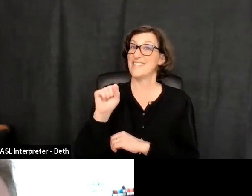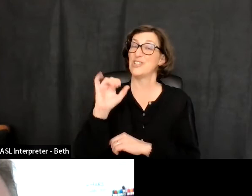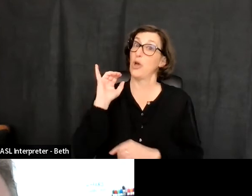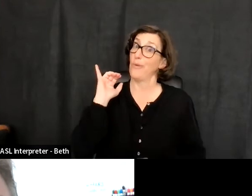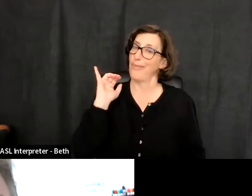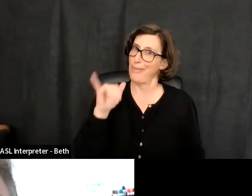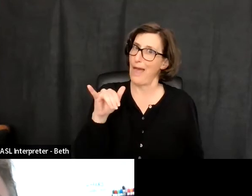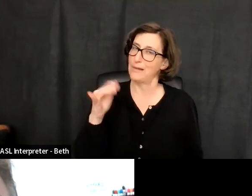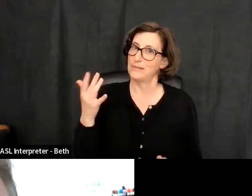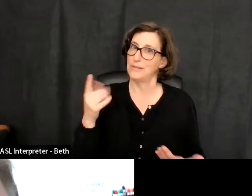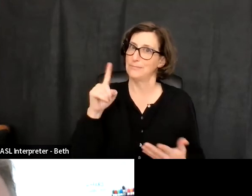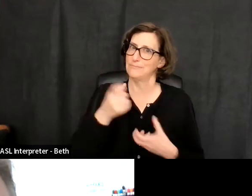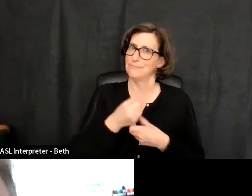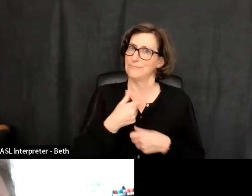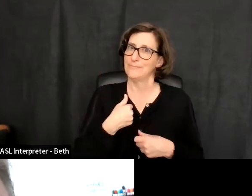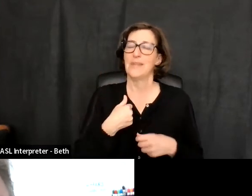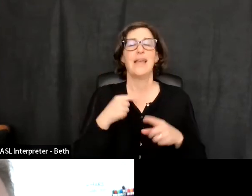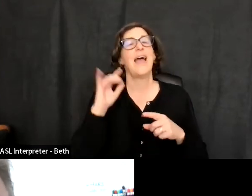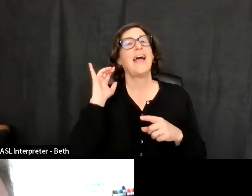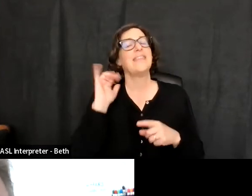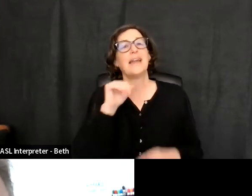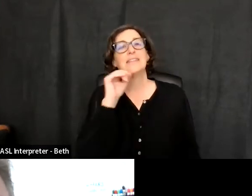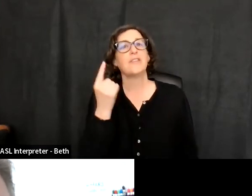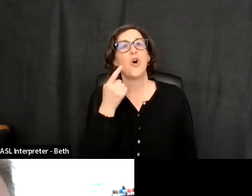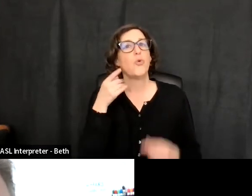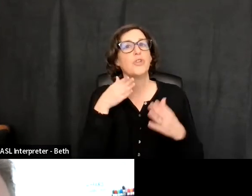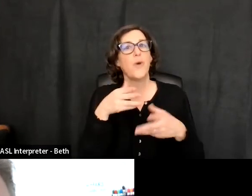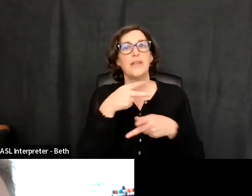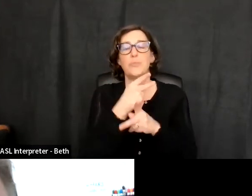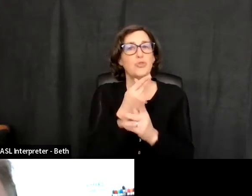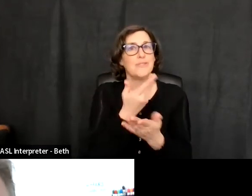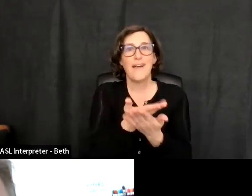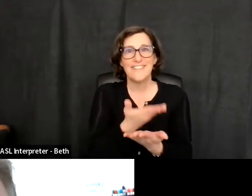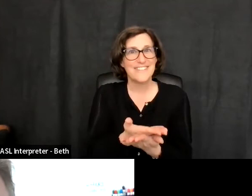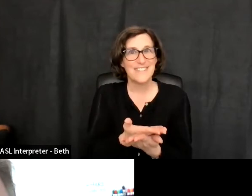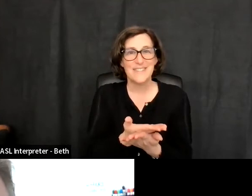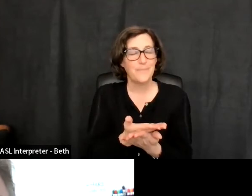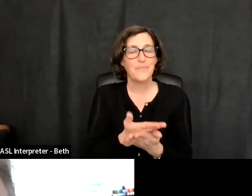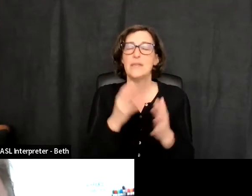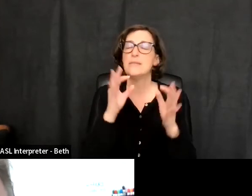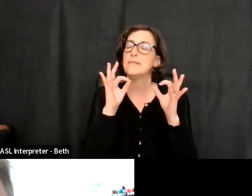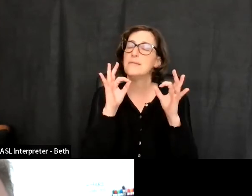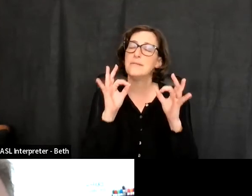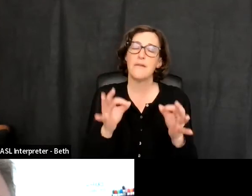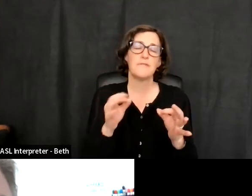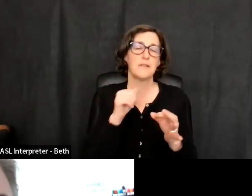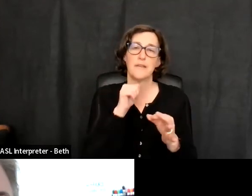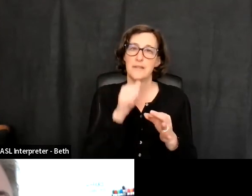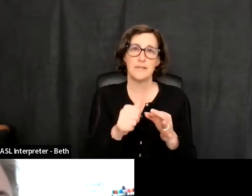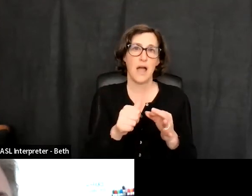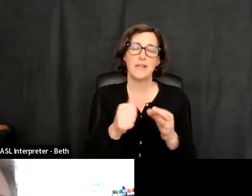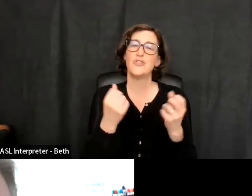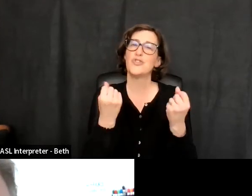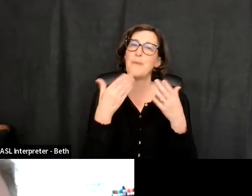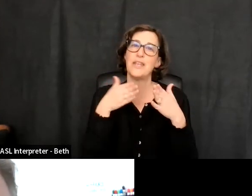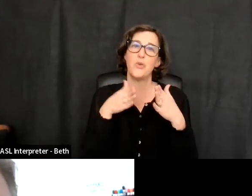But that's not the only way to produce evidence. It absolutely is not. And there are lots of ways to produce